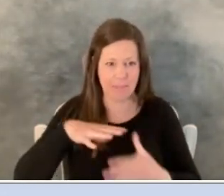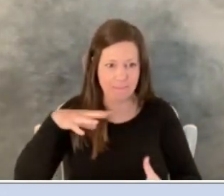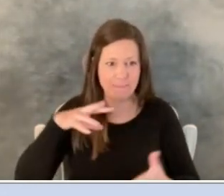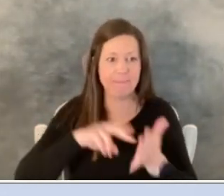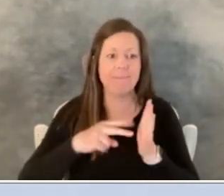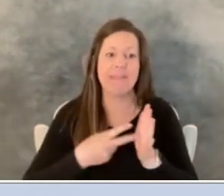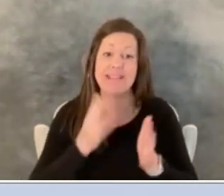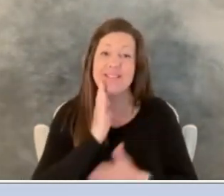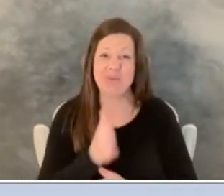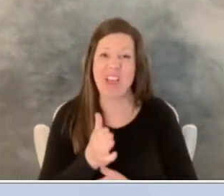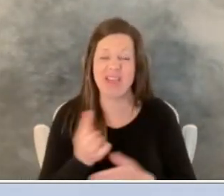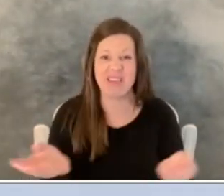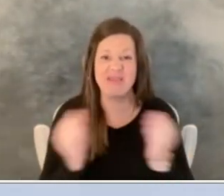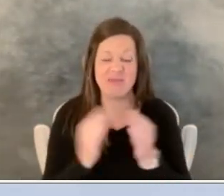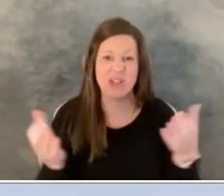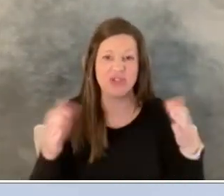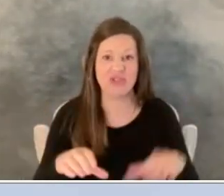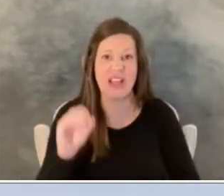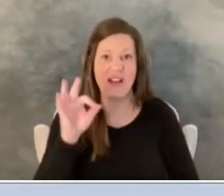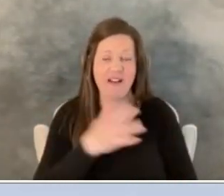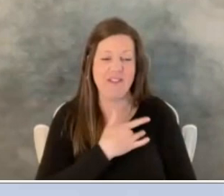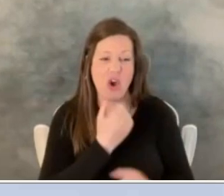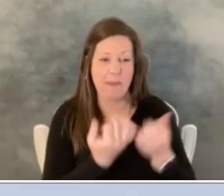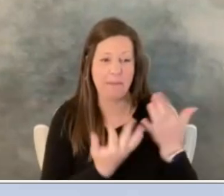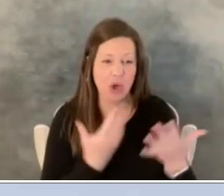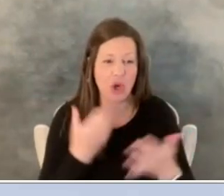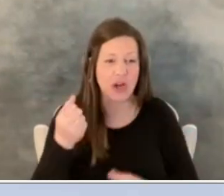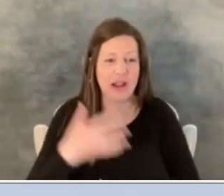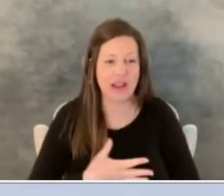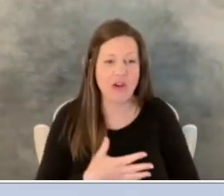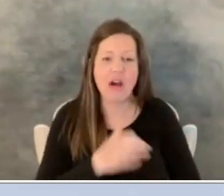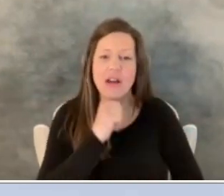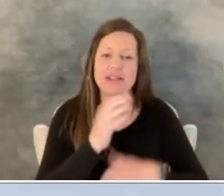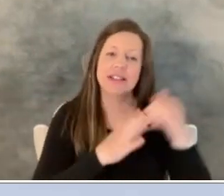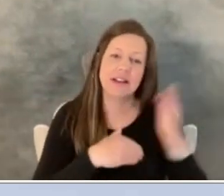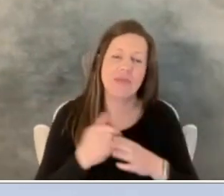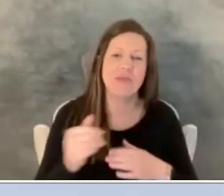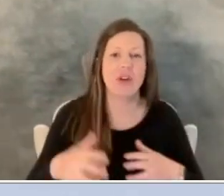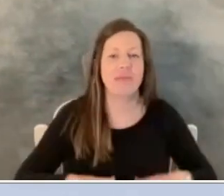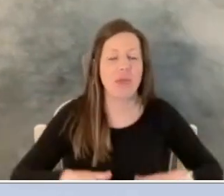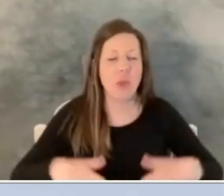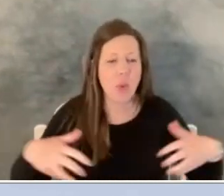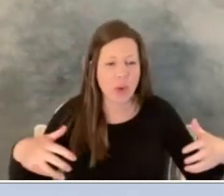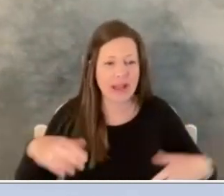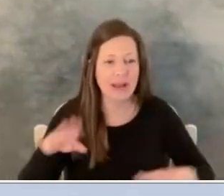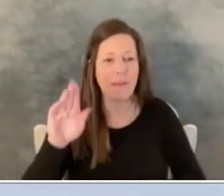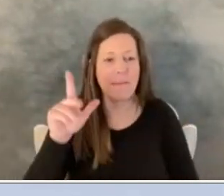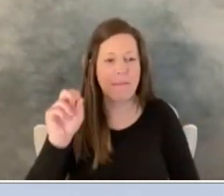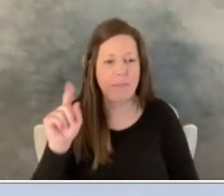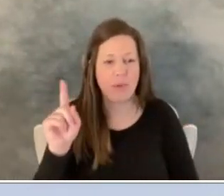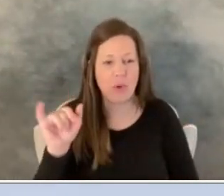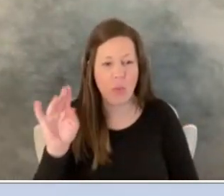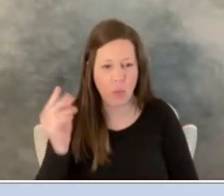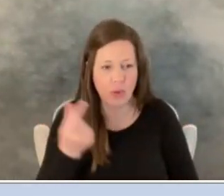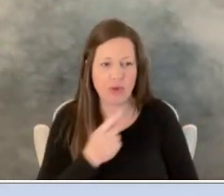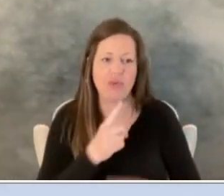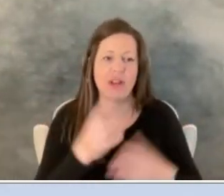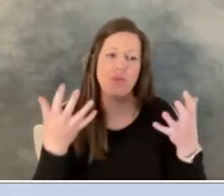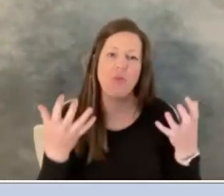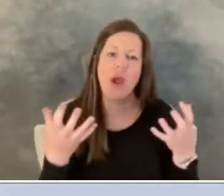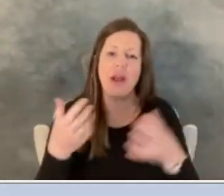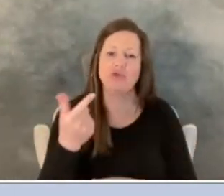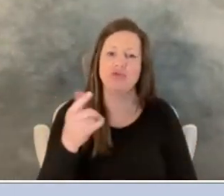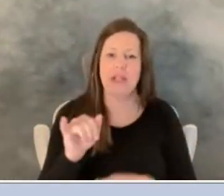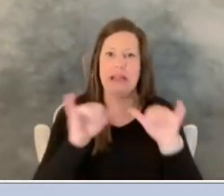heartburn and cause more discomfort to you at nighttime. It can cause bloating. So you just want your gastrointestinal system to calm